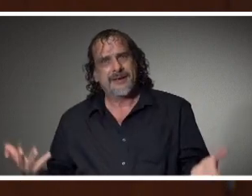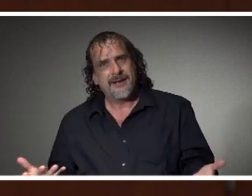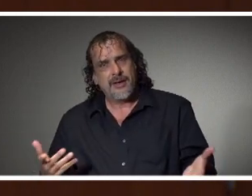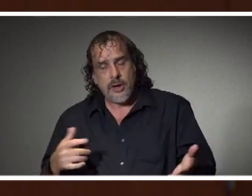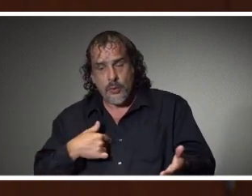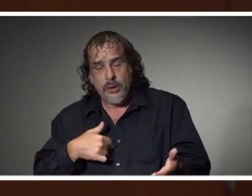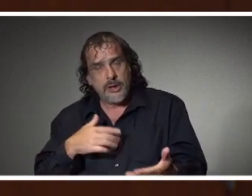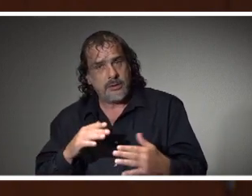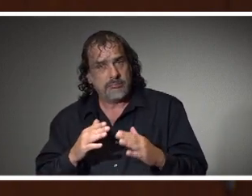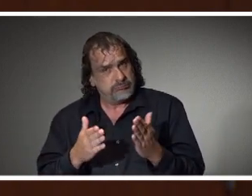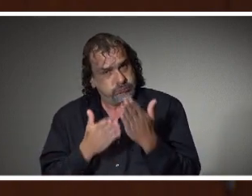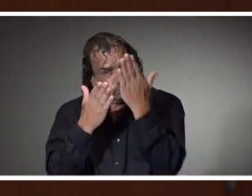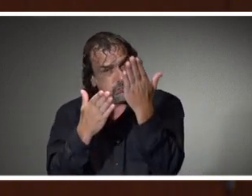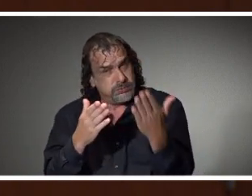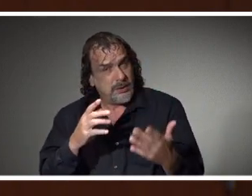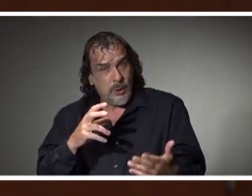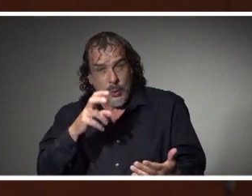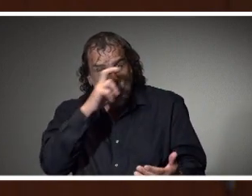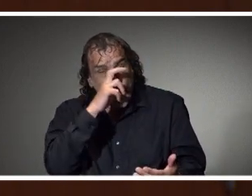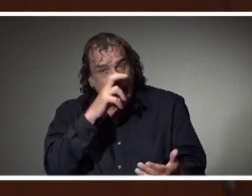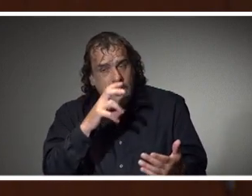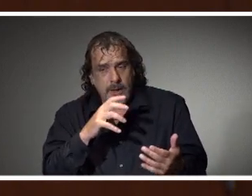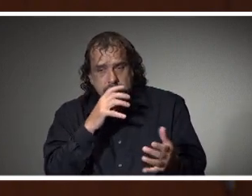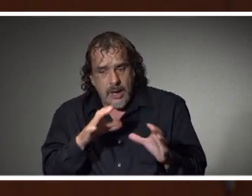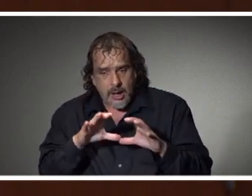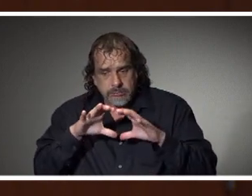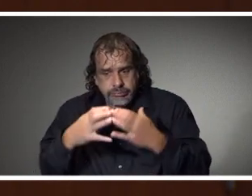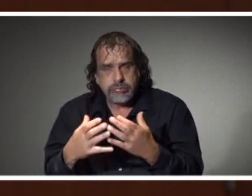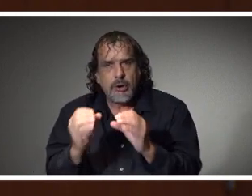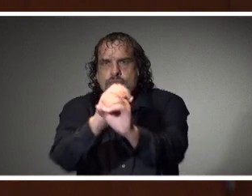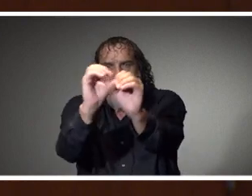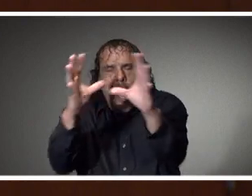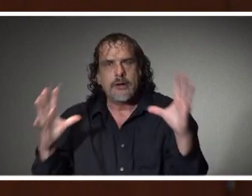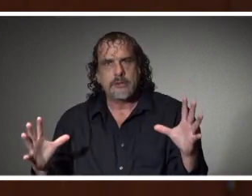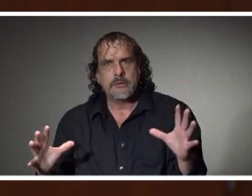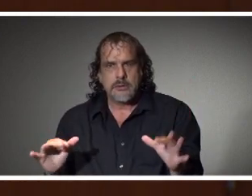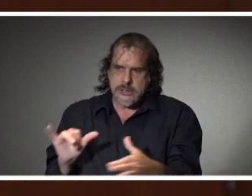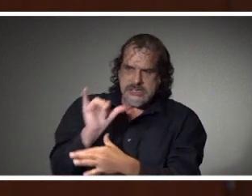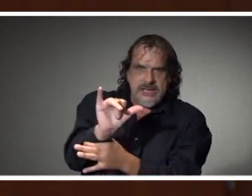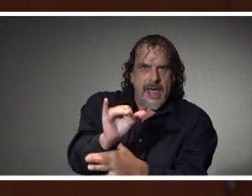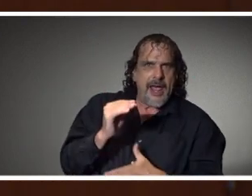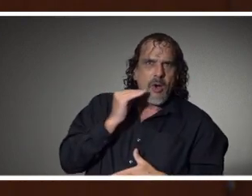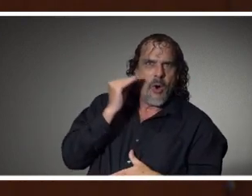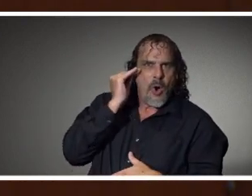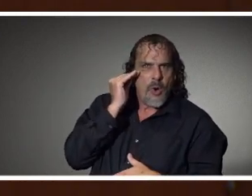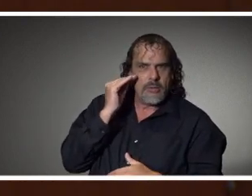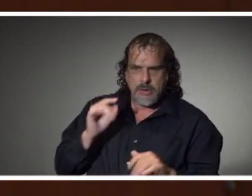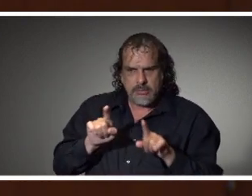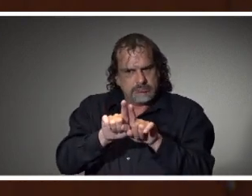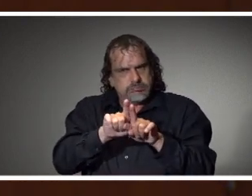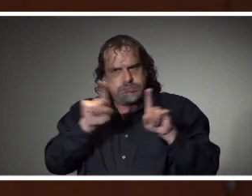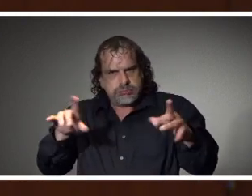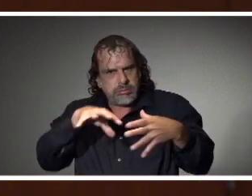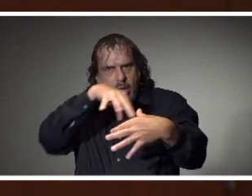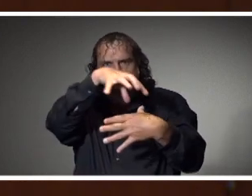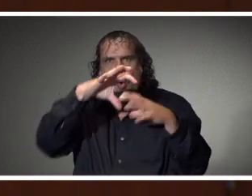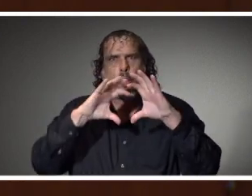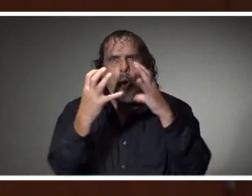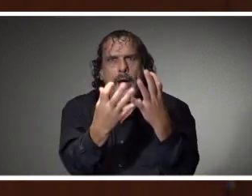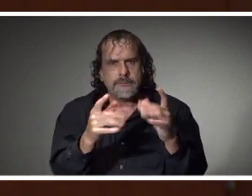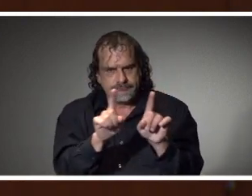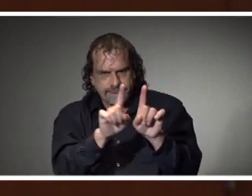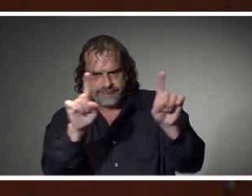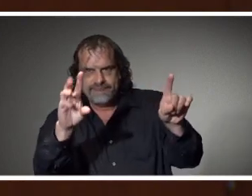recommend that people not congregate in groups at all. Stay home when you can, stay away from crowds, maintain